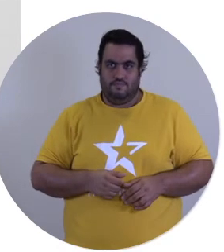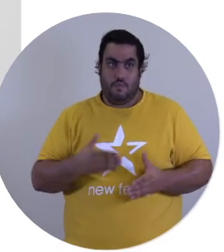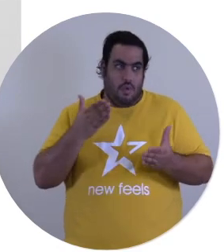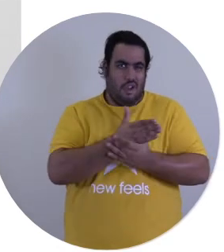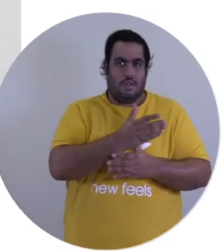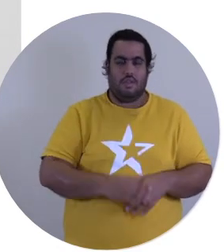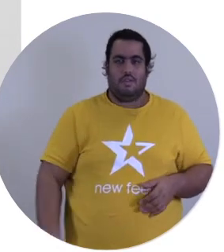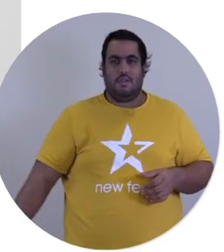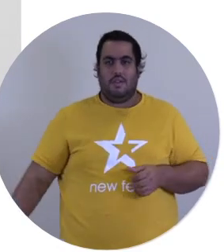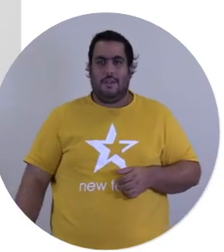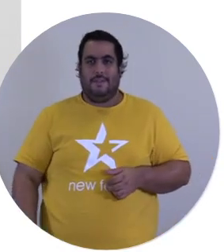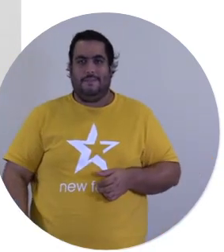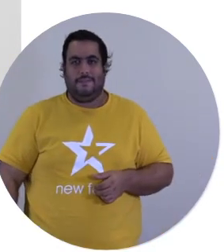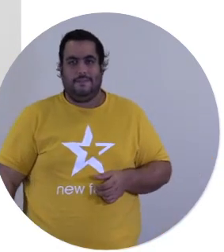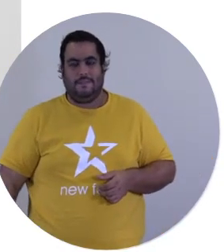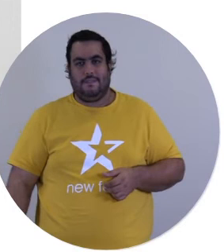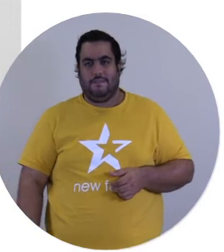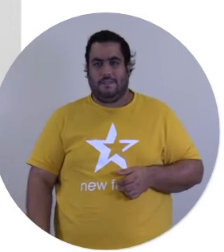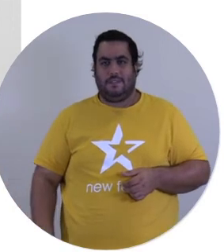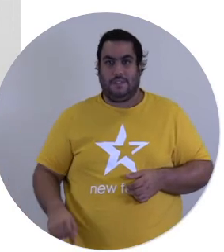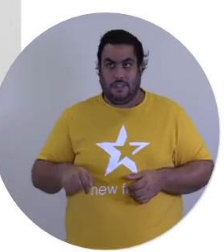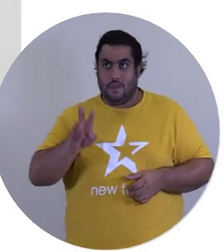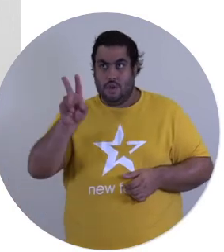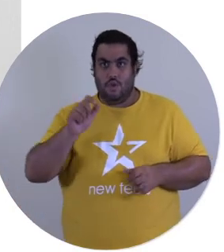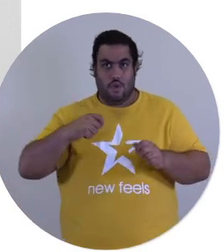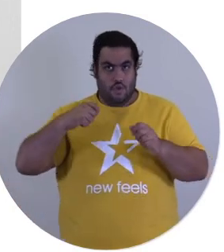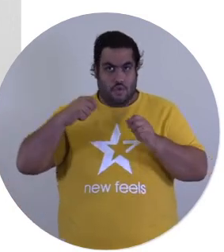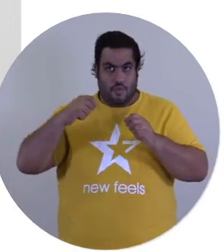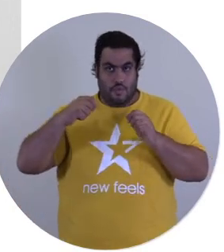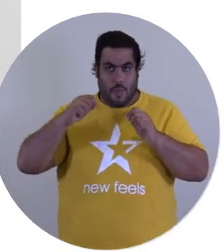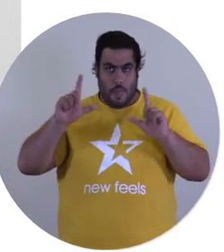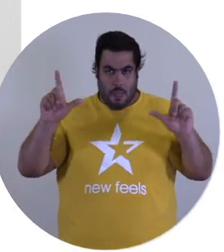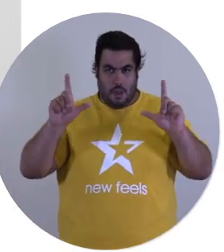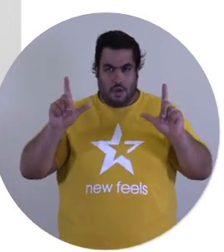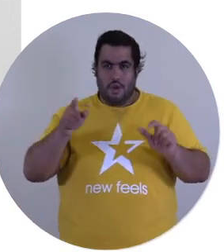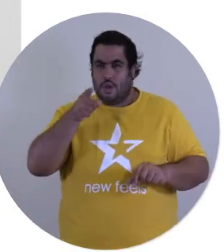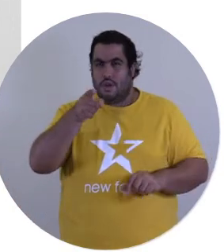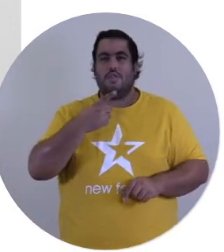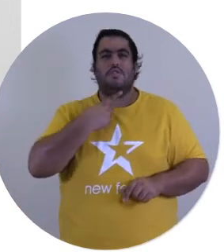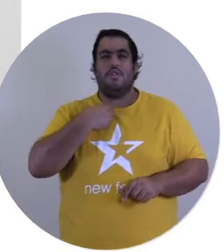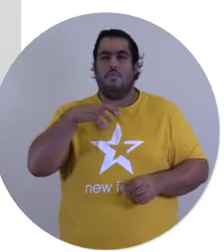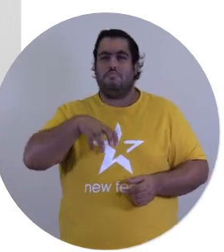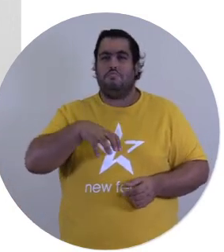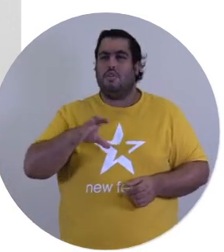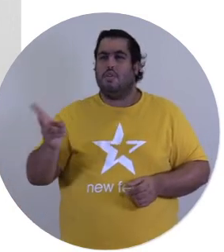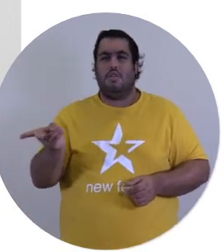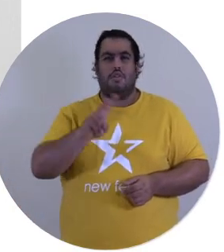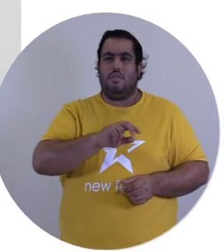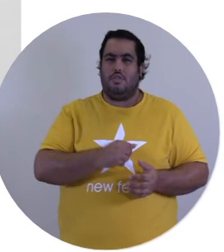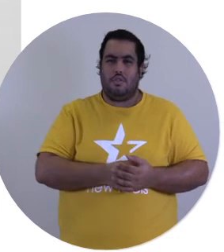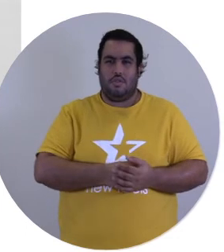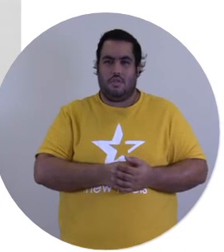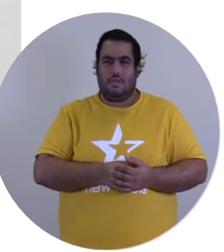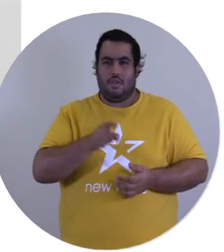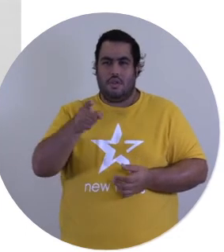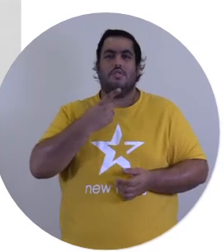Take a look at this beautiful picture. Where would you prefer to live? This is a set-book question. It might